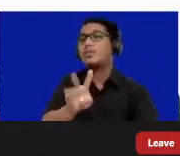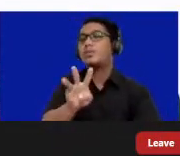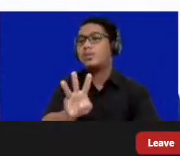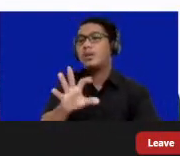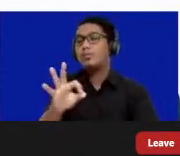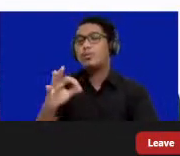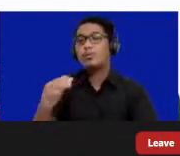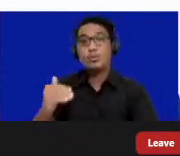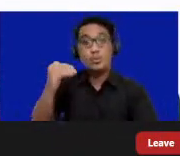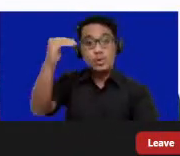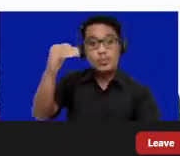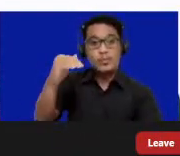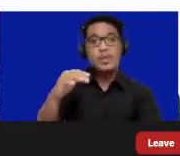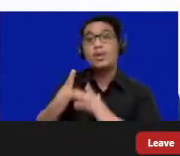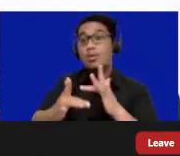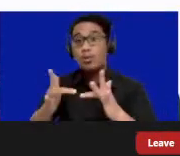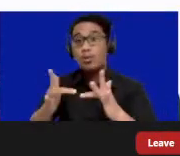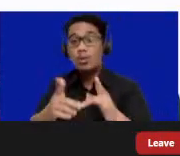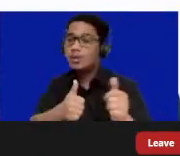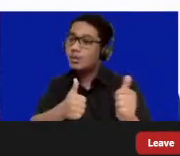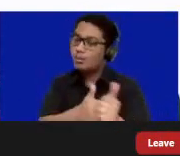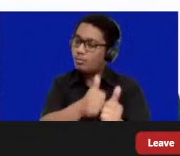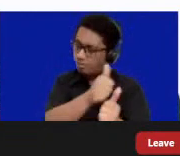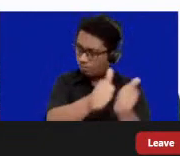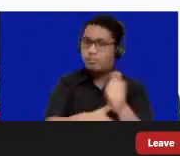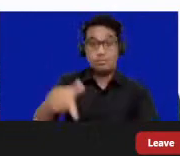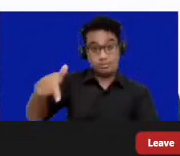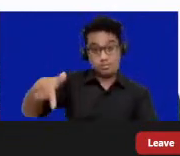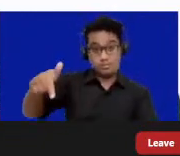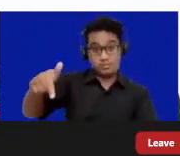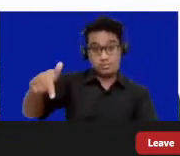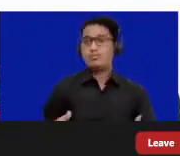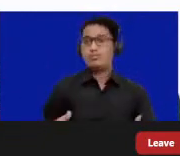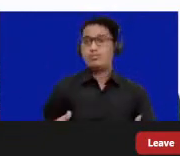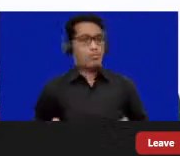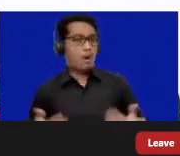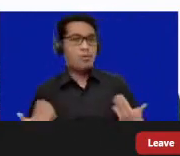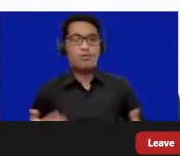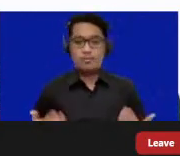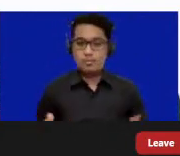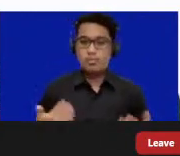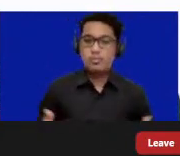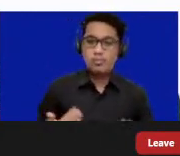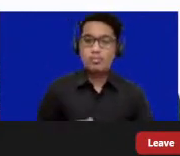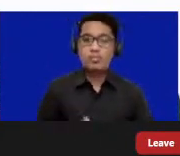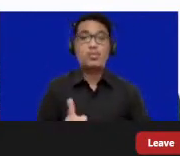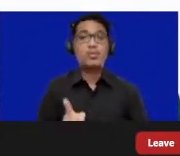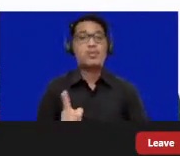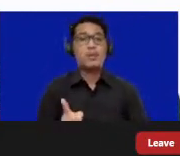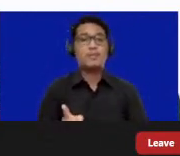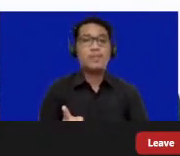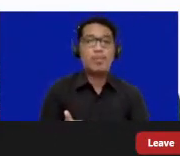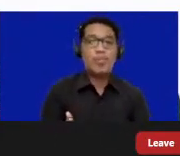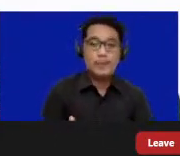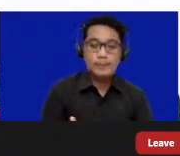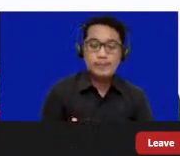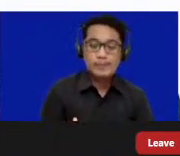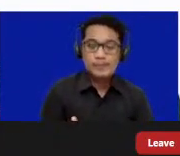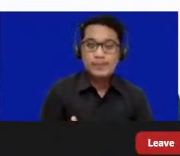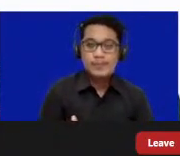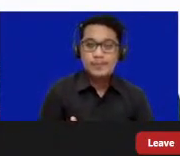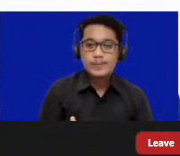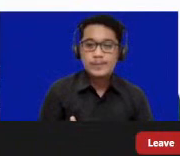for, let's assume half of them were from Indonesia. You can't have 90 people from Indonesia coming